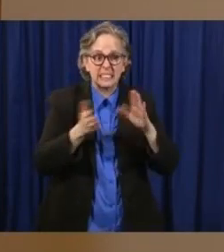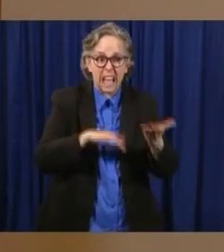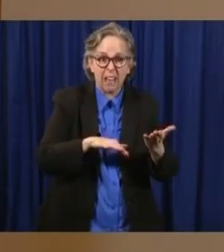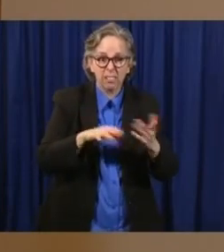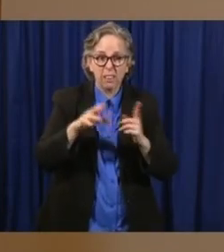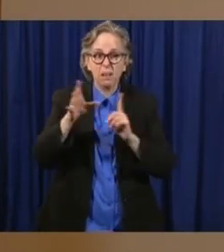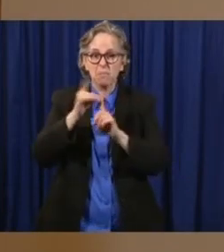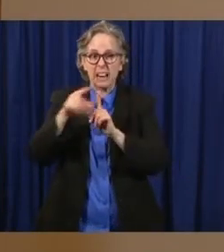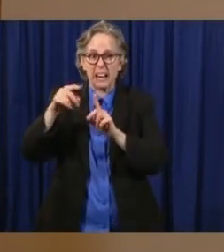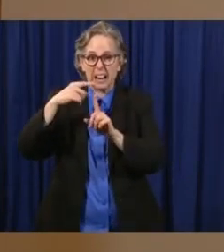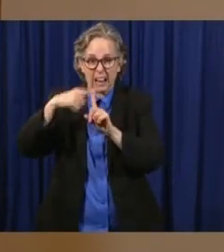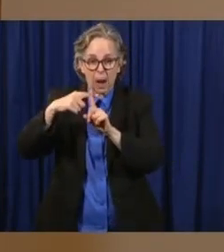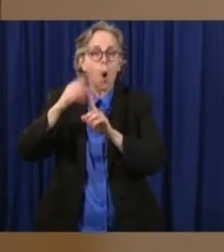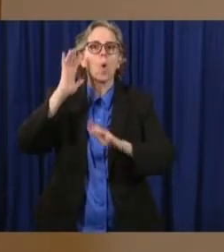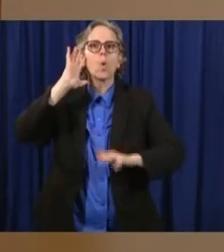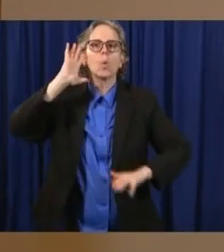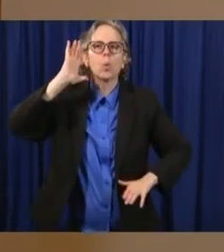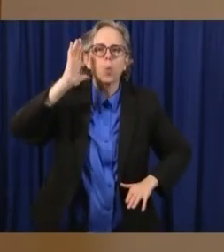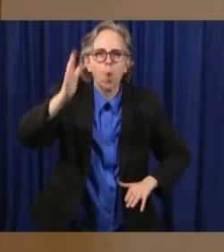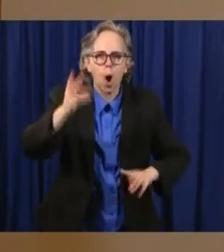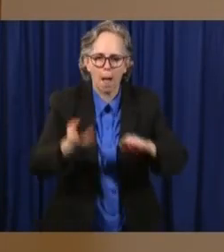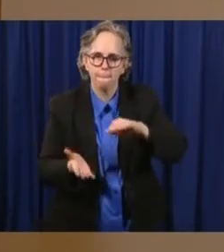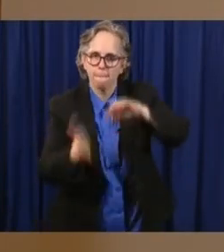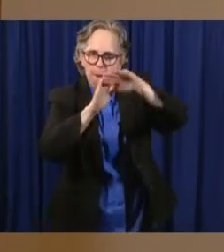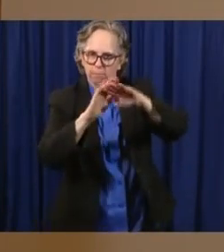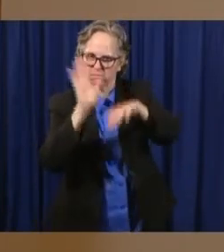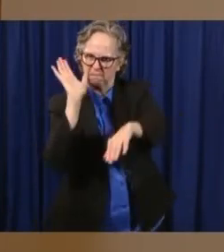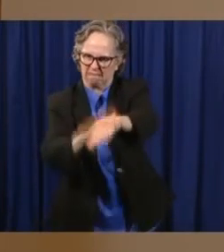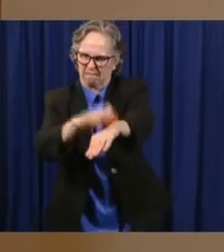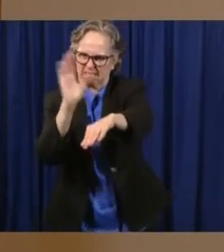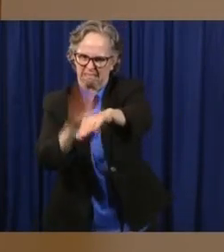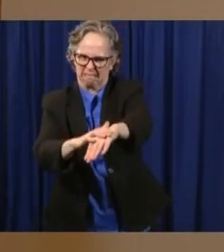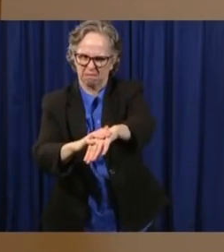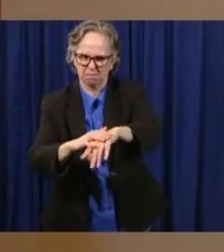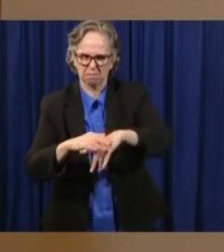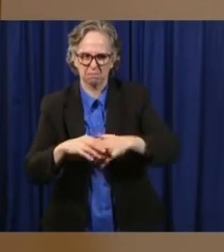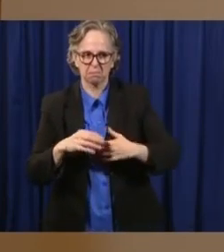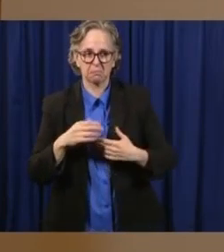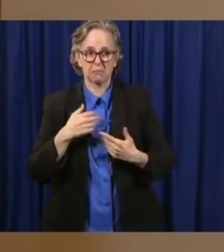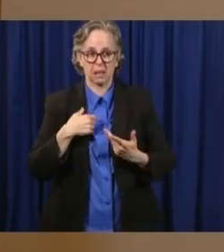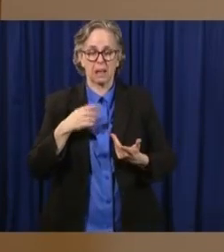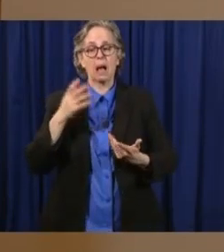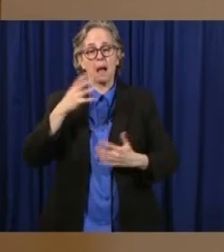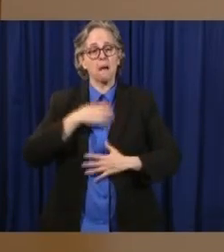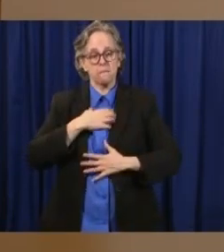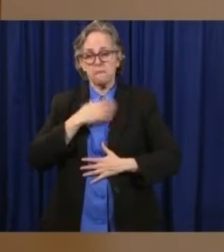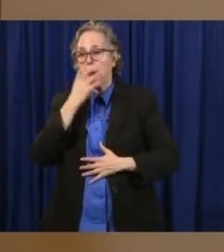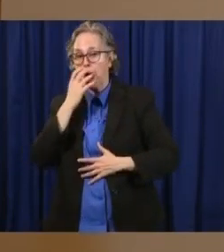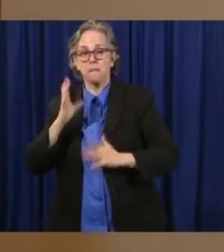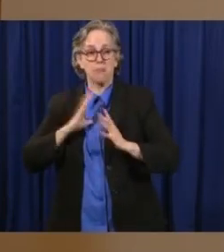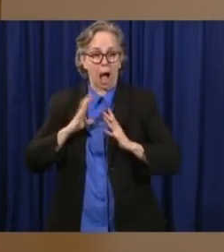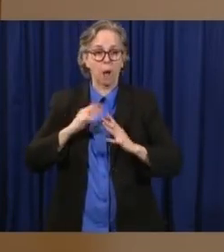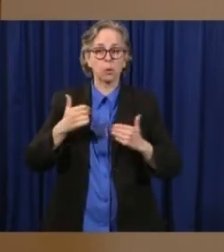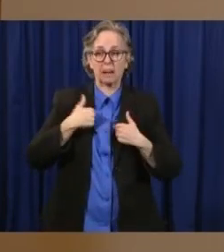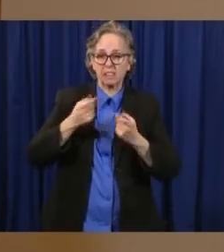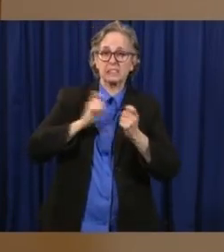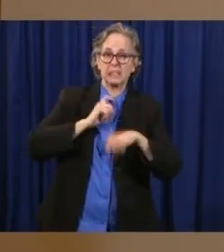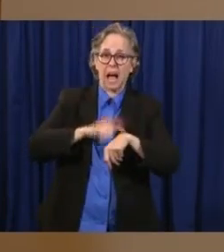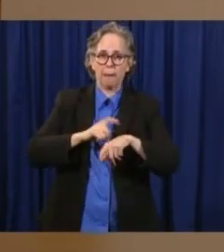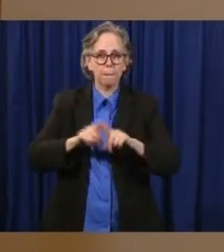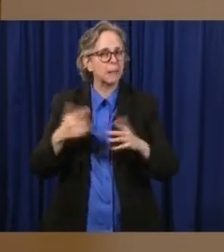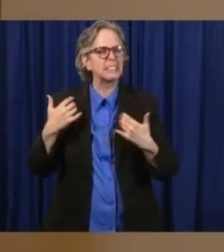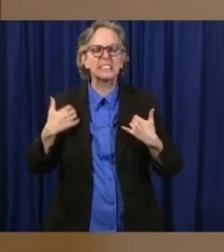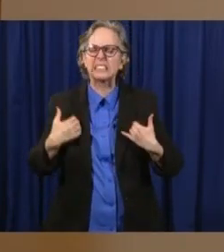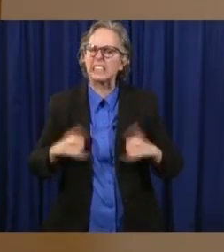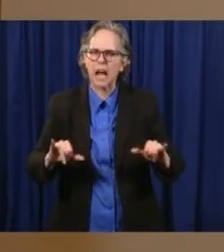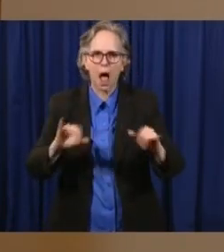even when we tell you that we haven't, ventilators okay, and you've bought us time. The death data, the